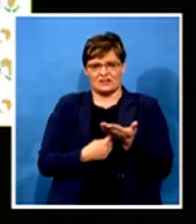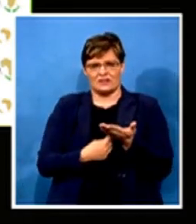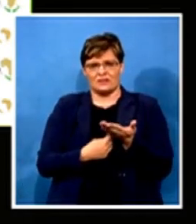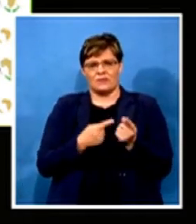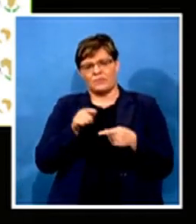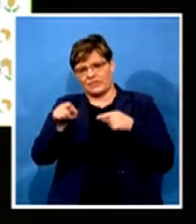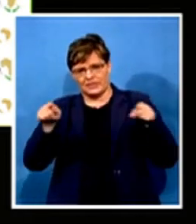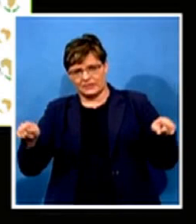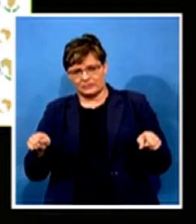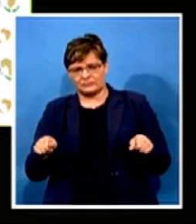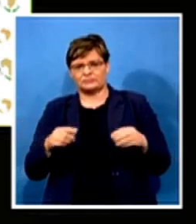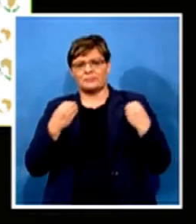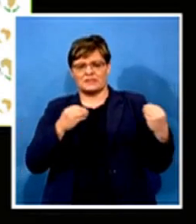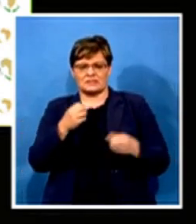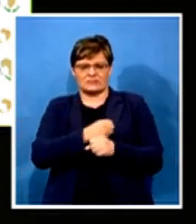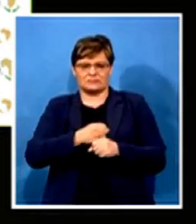that answers the question.